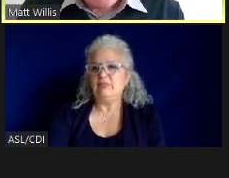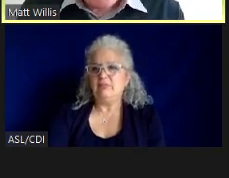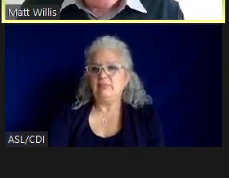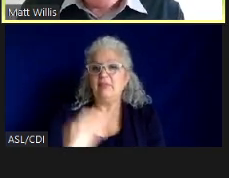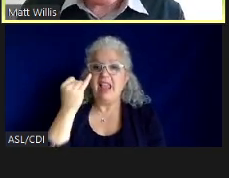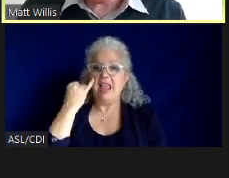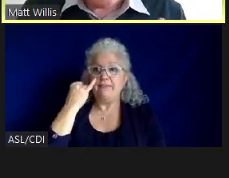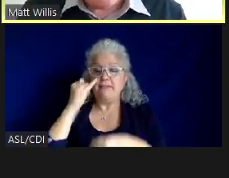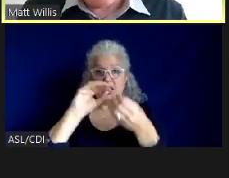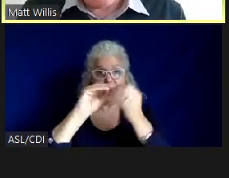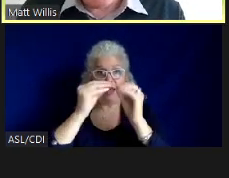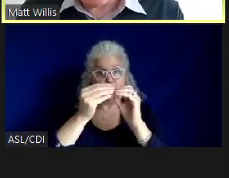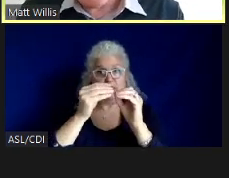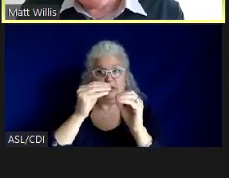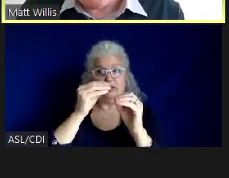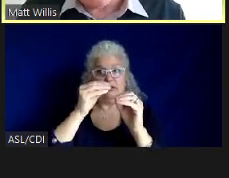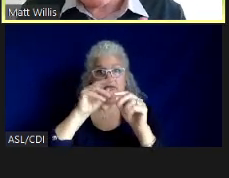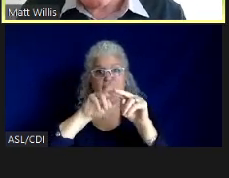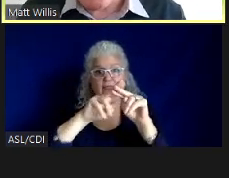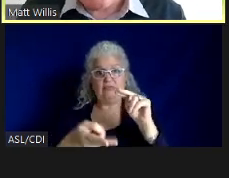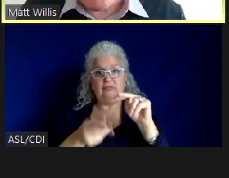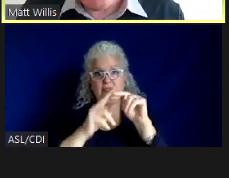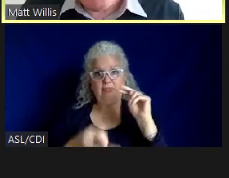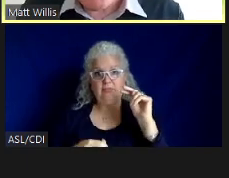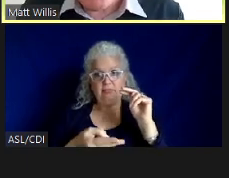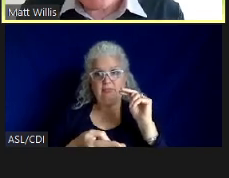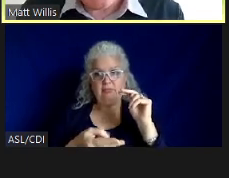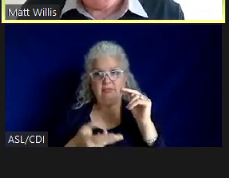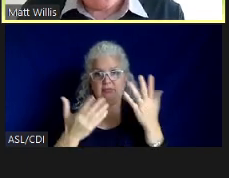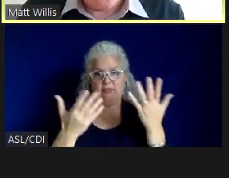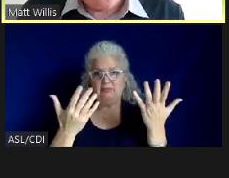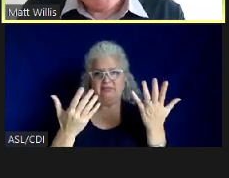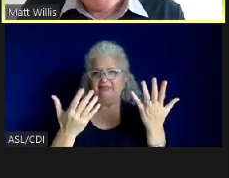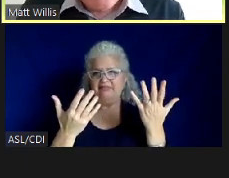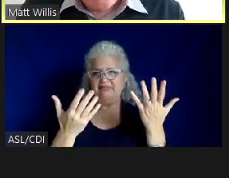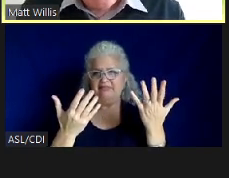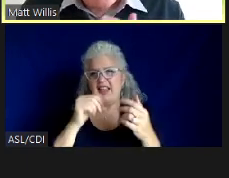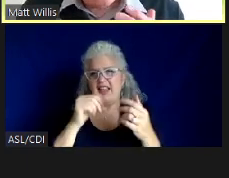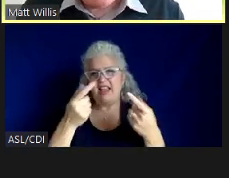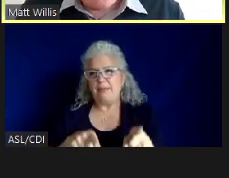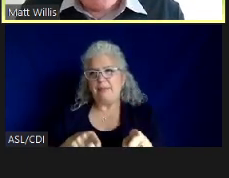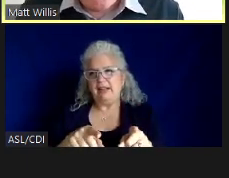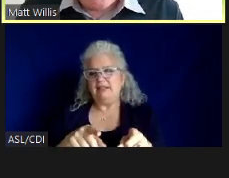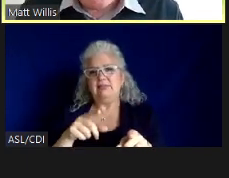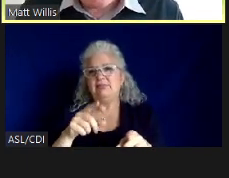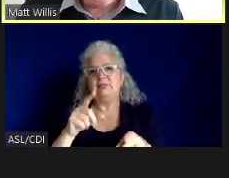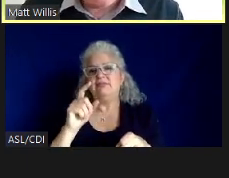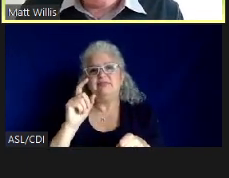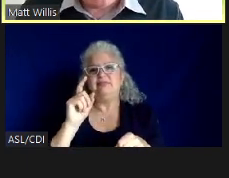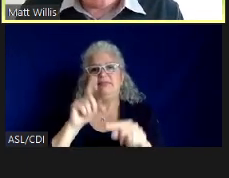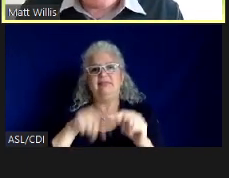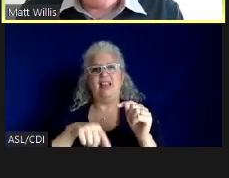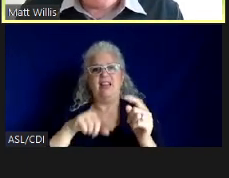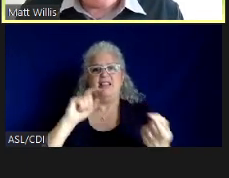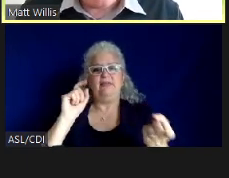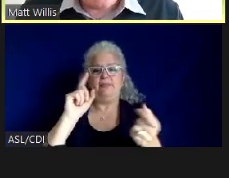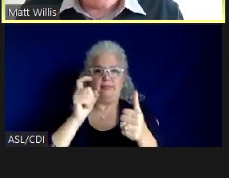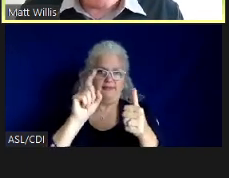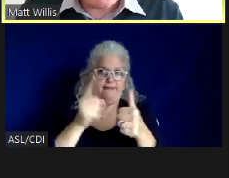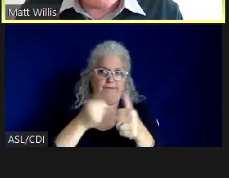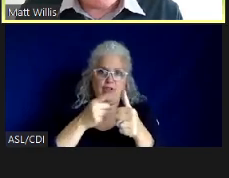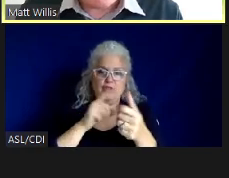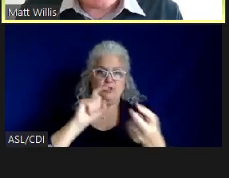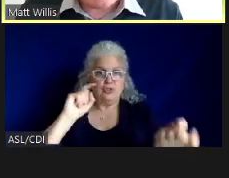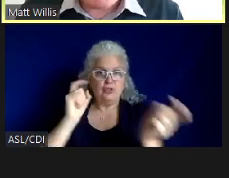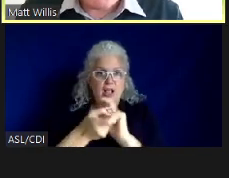require a significant change in the transmission rates that are happening in our community. Having said all that, it's important